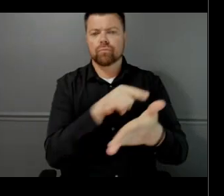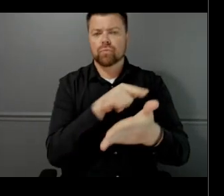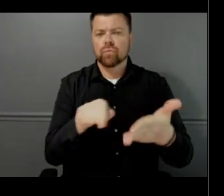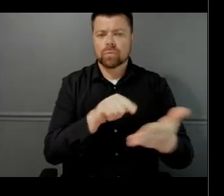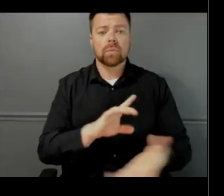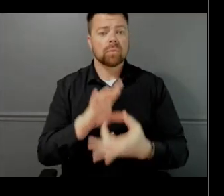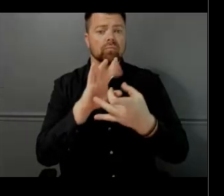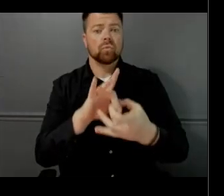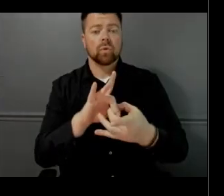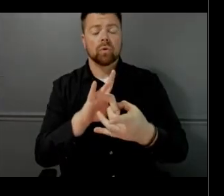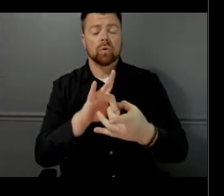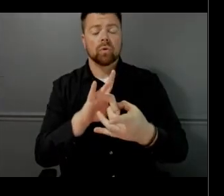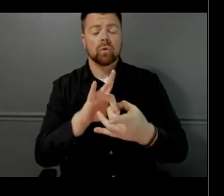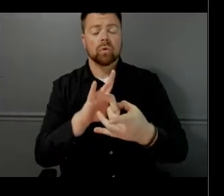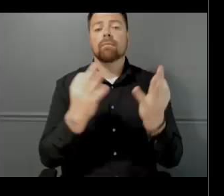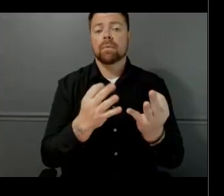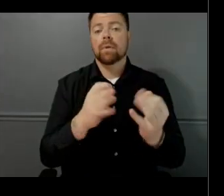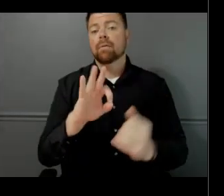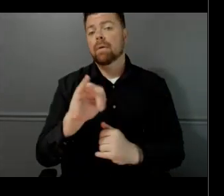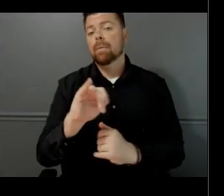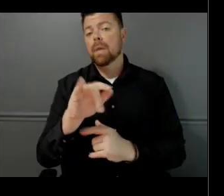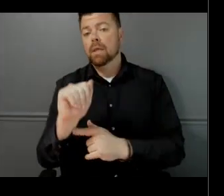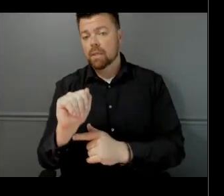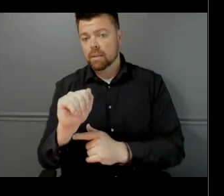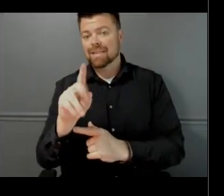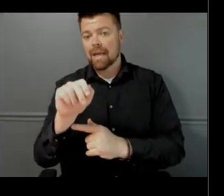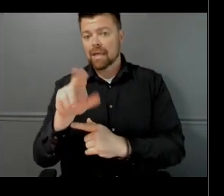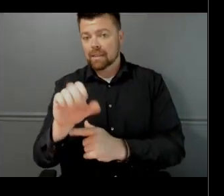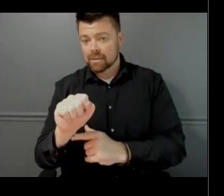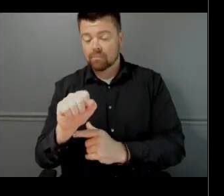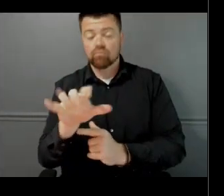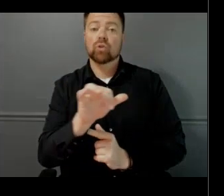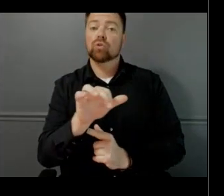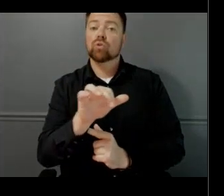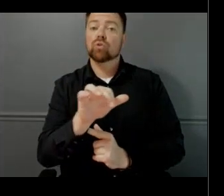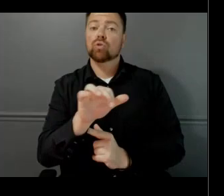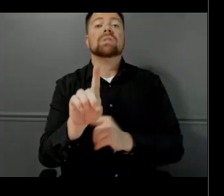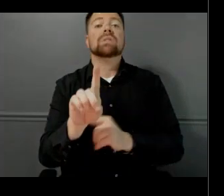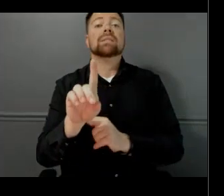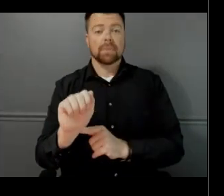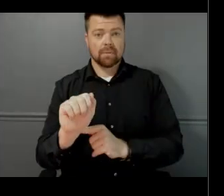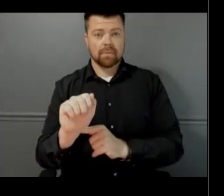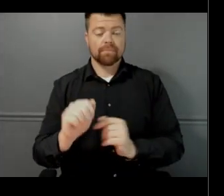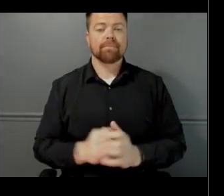discrimination based on familial status and disability.